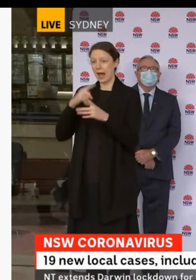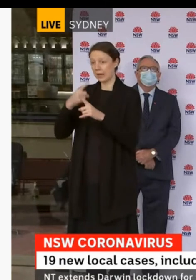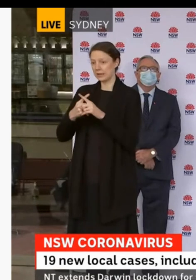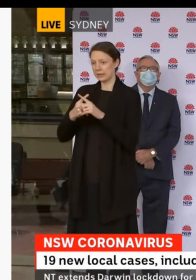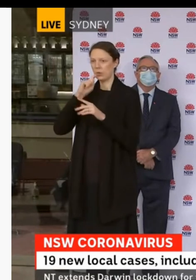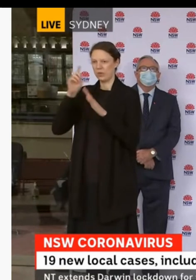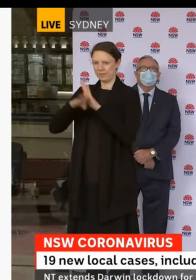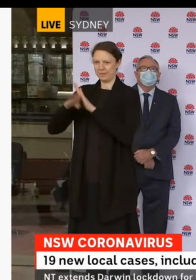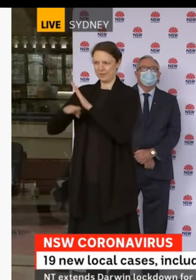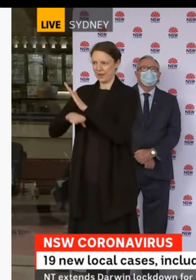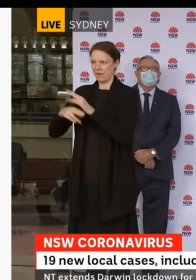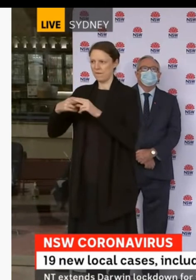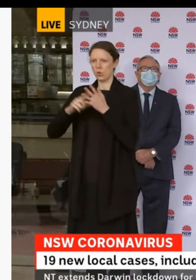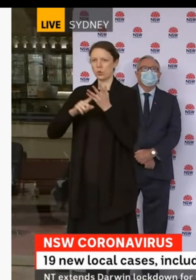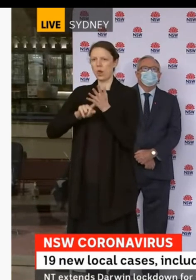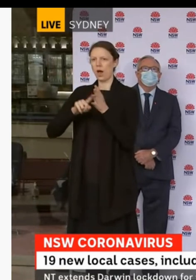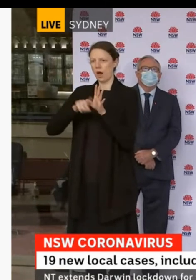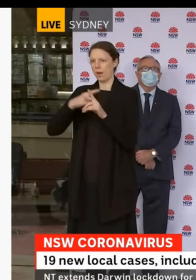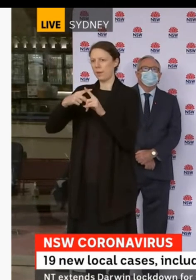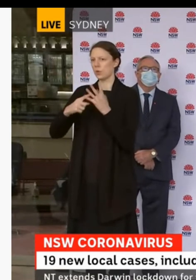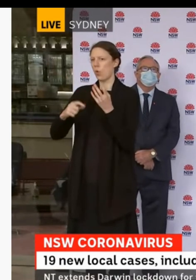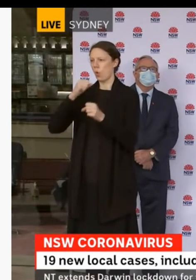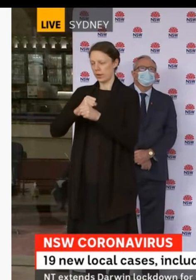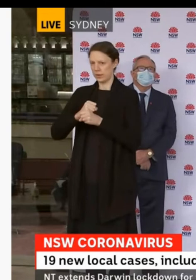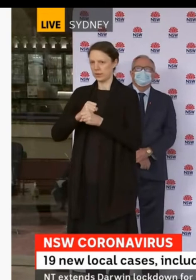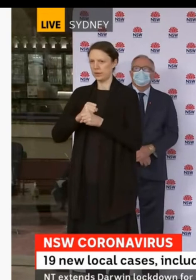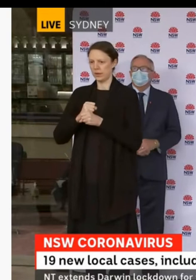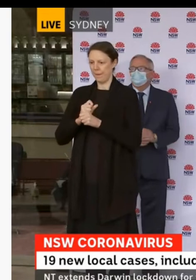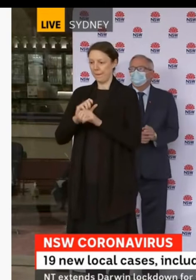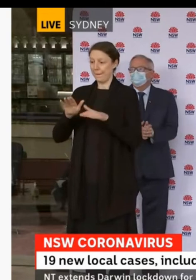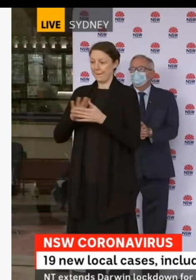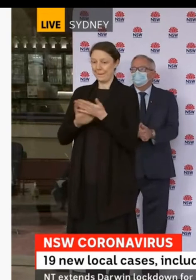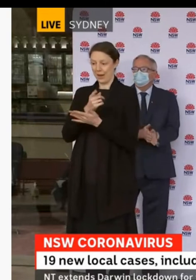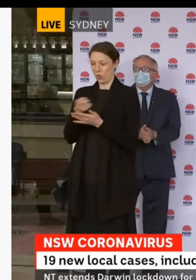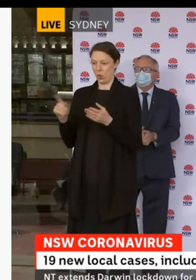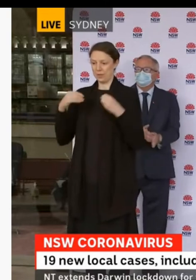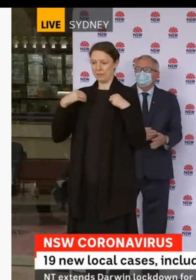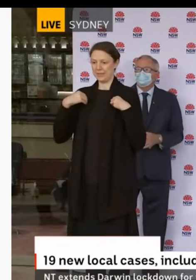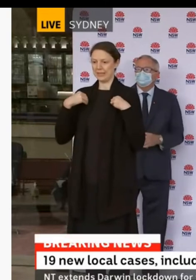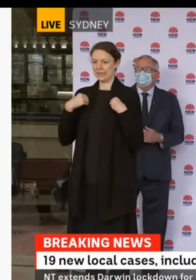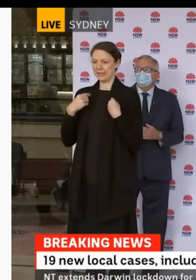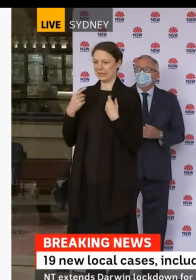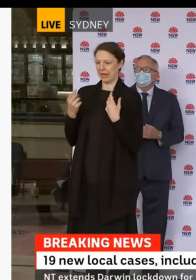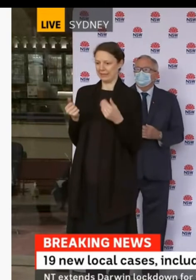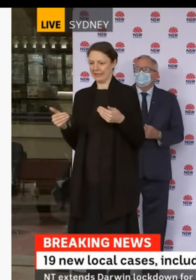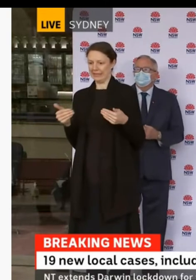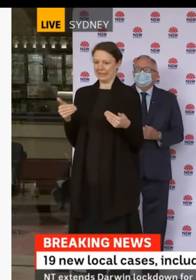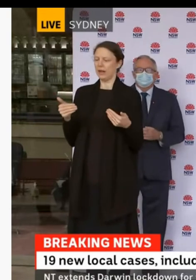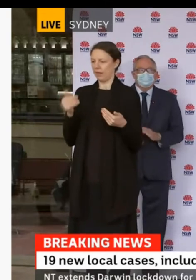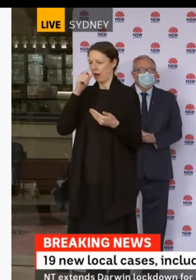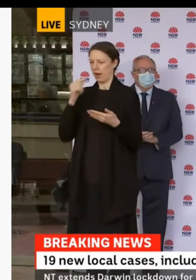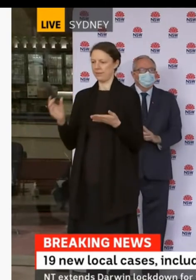July period into August. This will provide those impacted businesses with cash flow they need at this